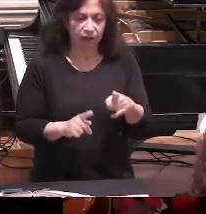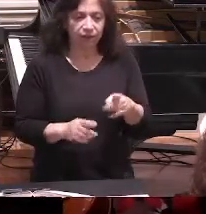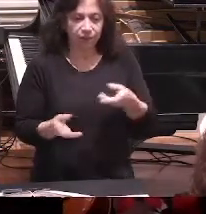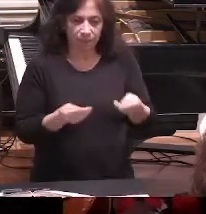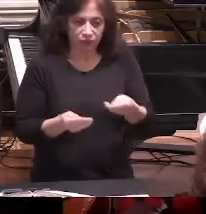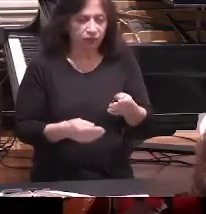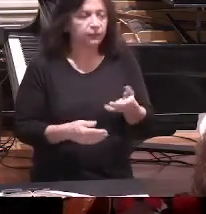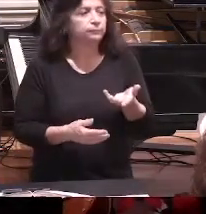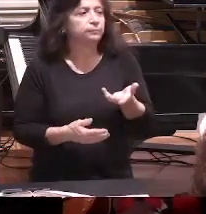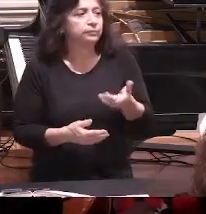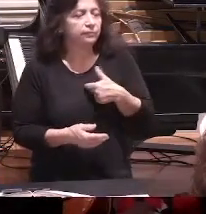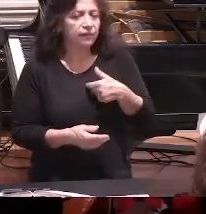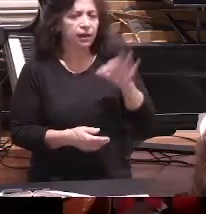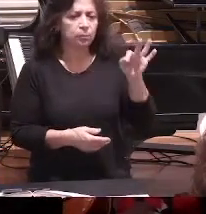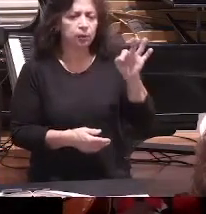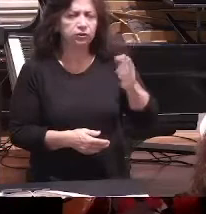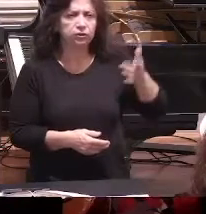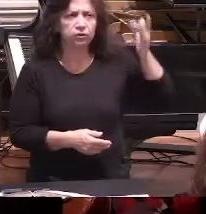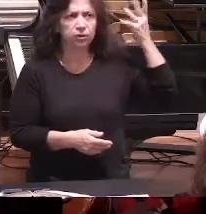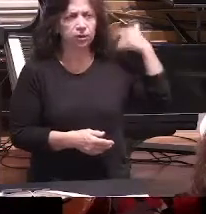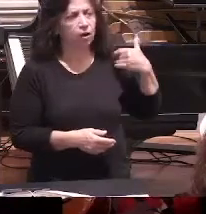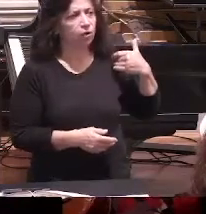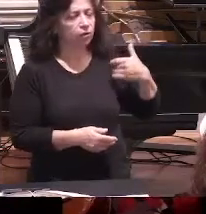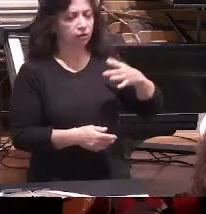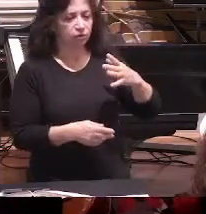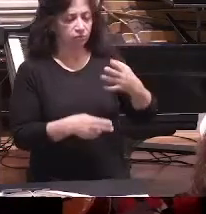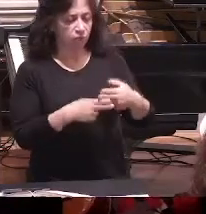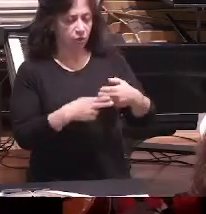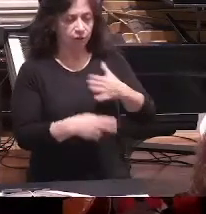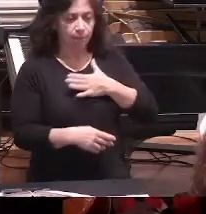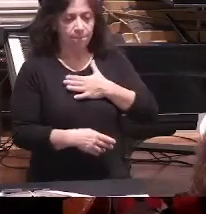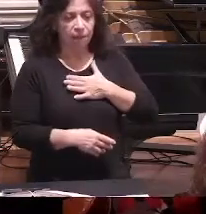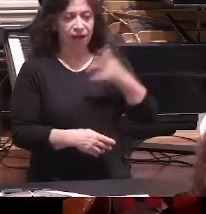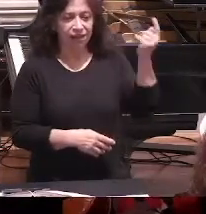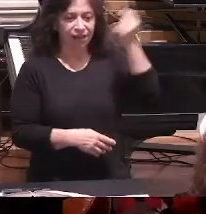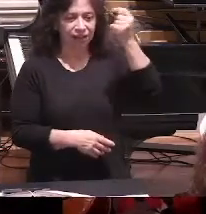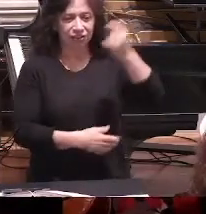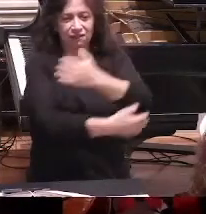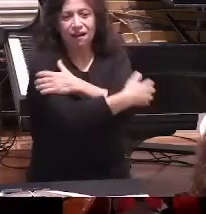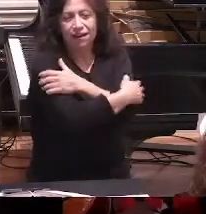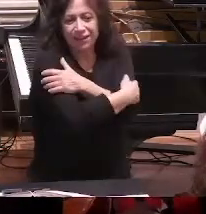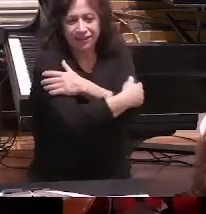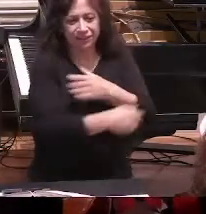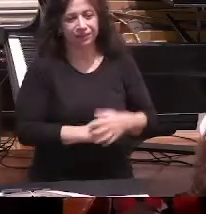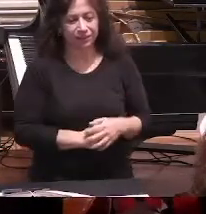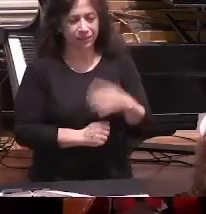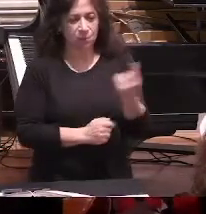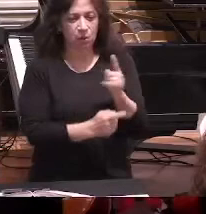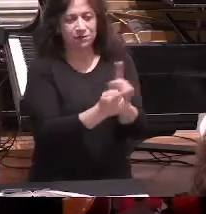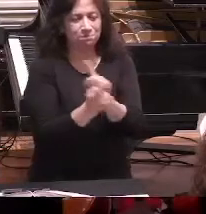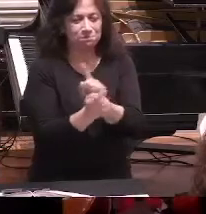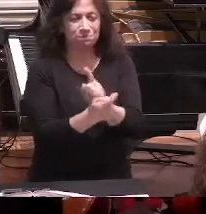a sermon some years ago entitled "My Theology of Hugging." I've also preached sermons